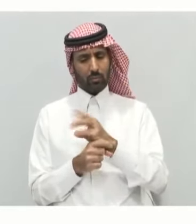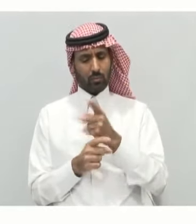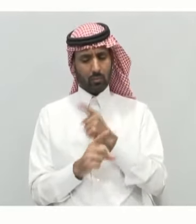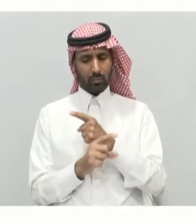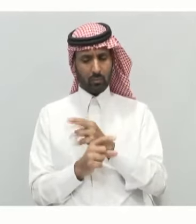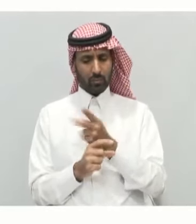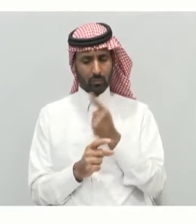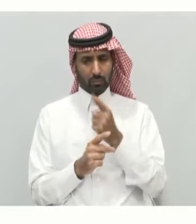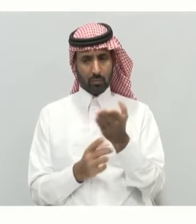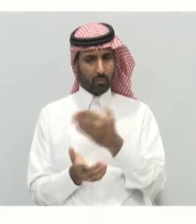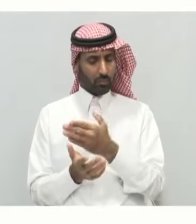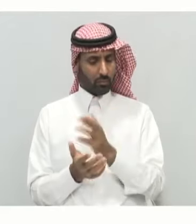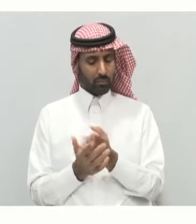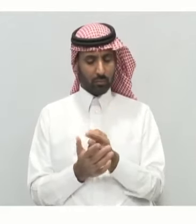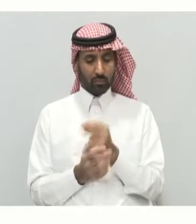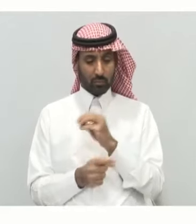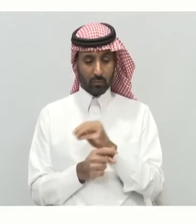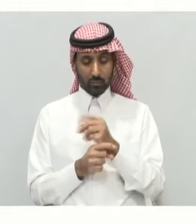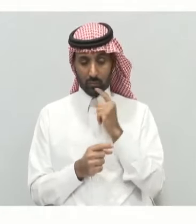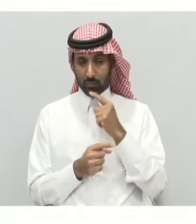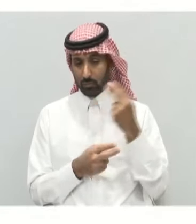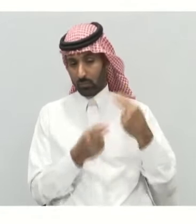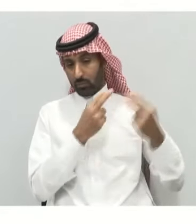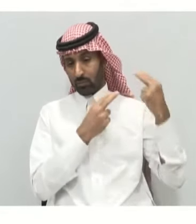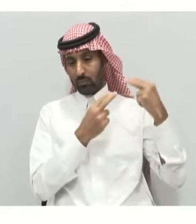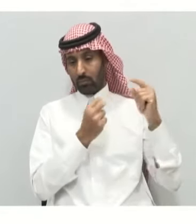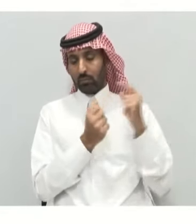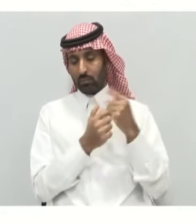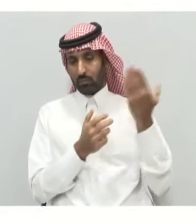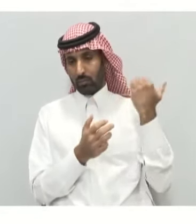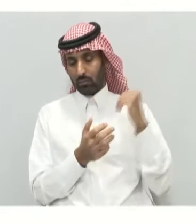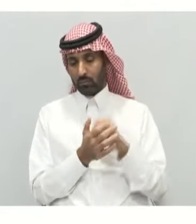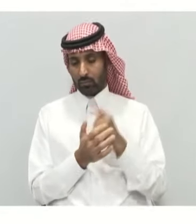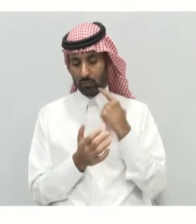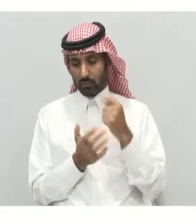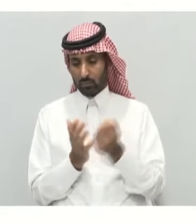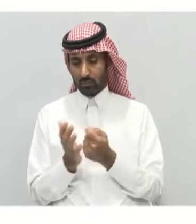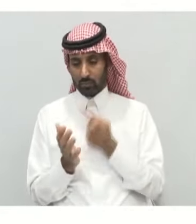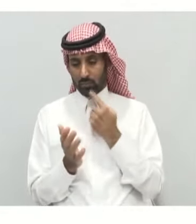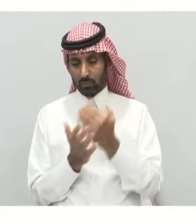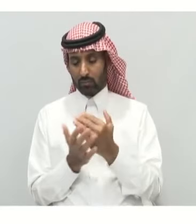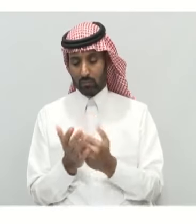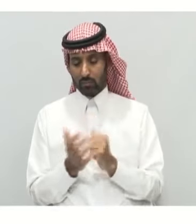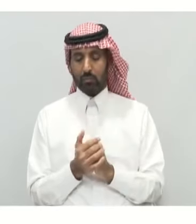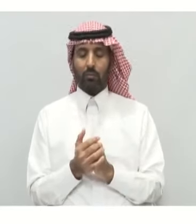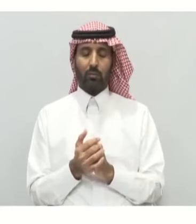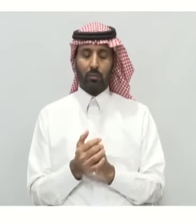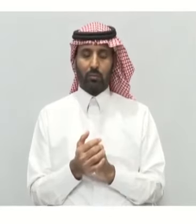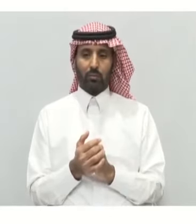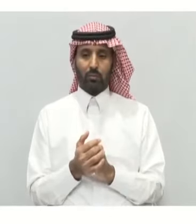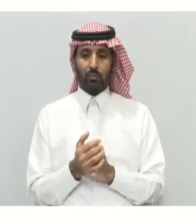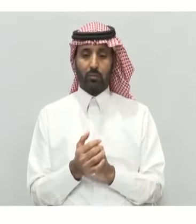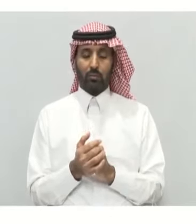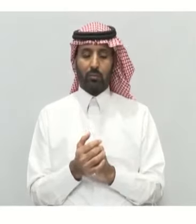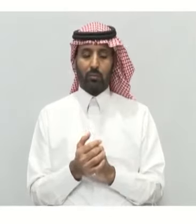see Mr. Al-Halawi teaches history. So we'll go back again and we write, he teaches